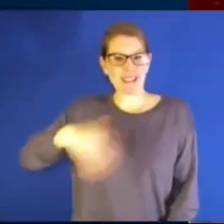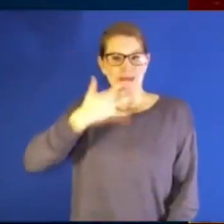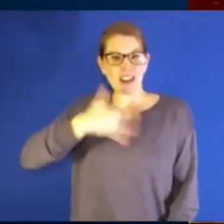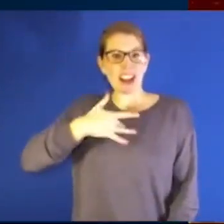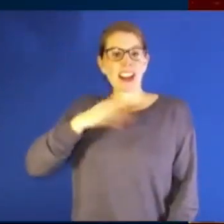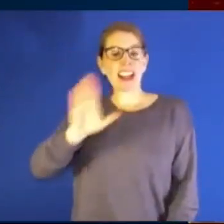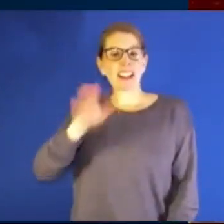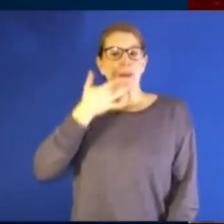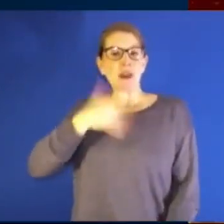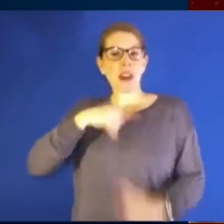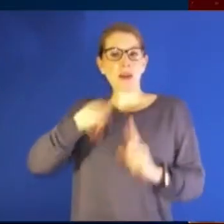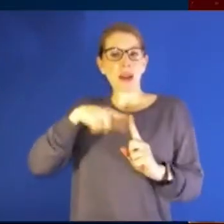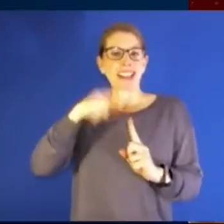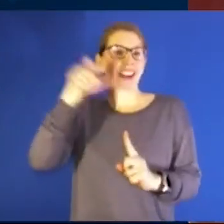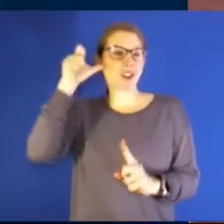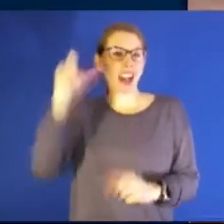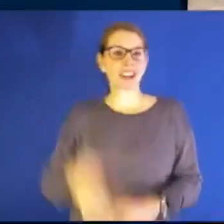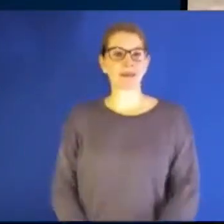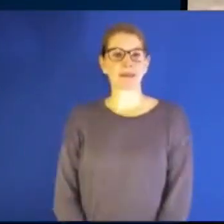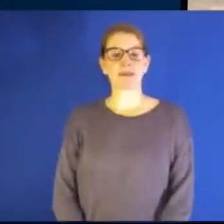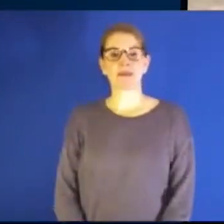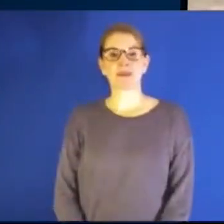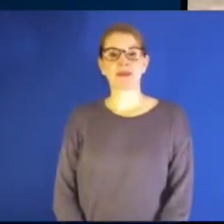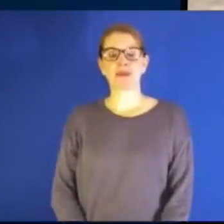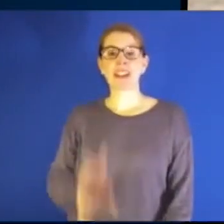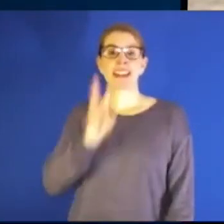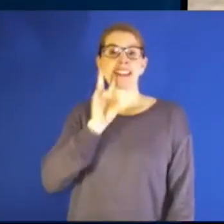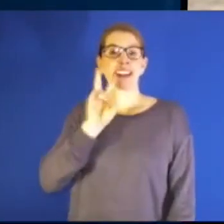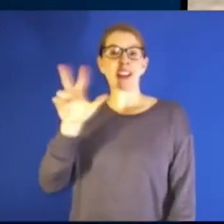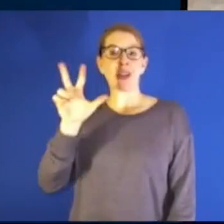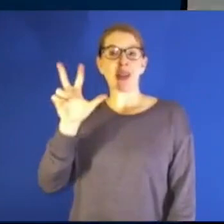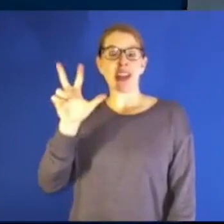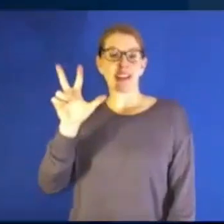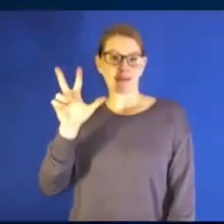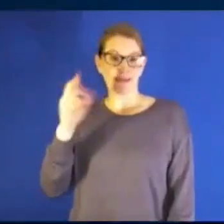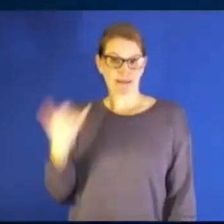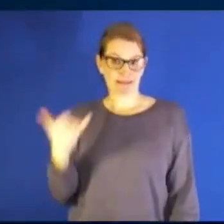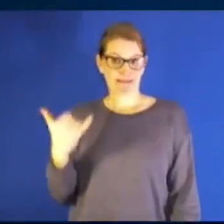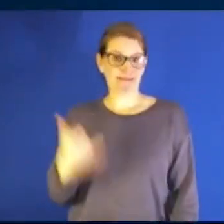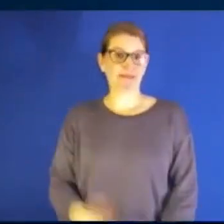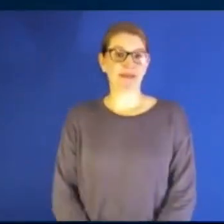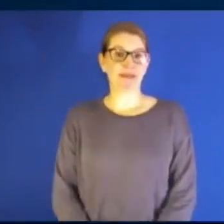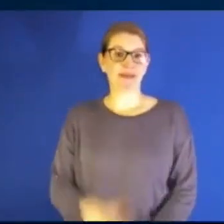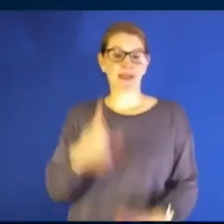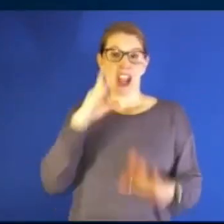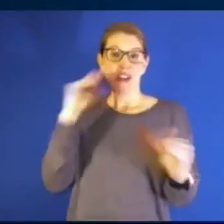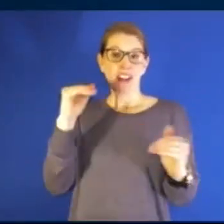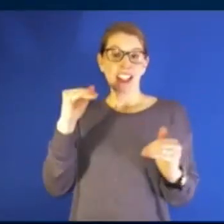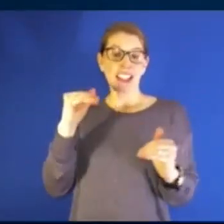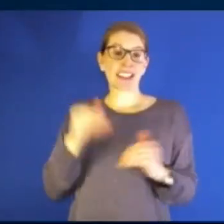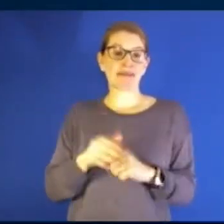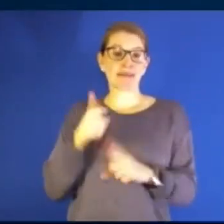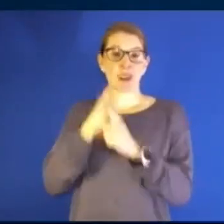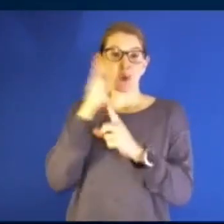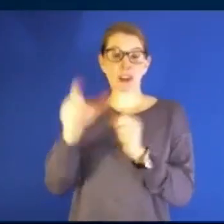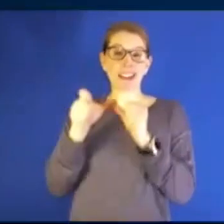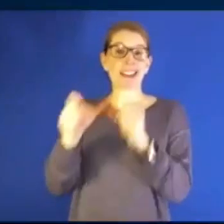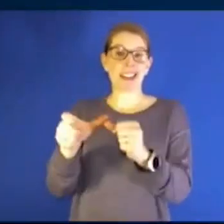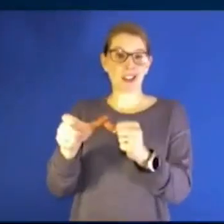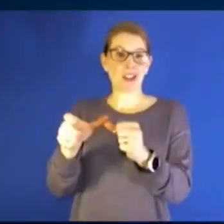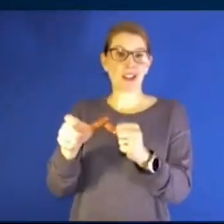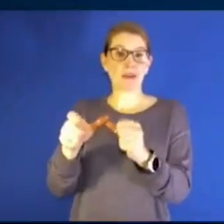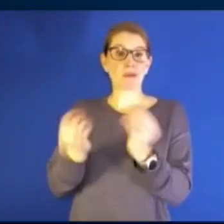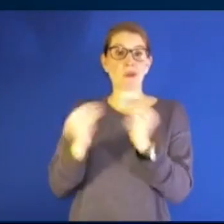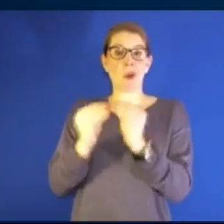yesterday, so he is 73 years old now, and hopefully he will continue to have many more